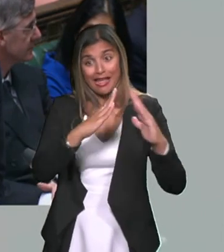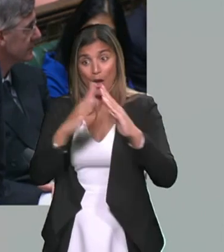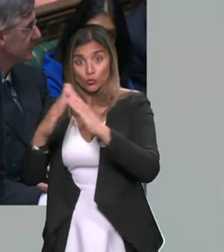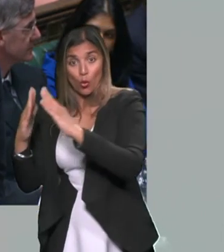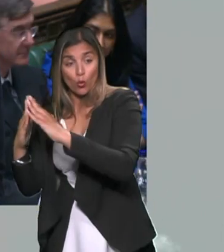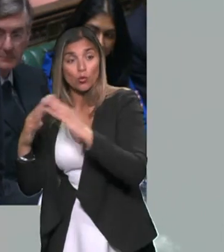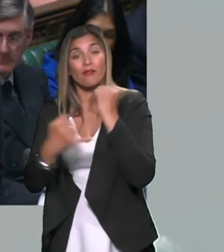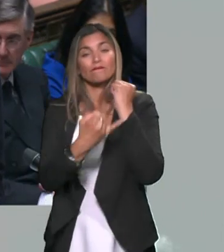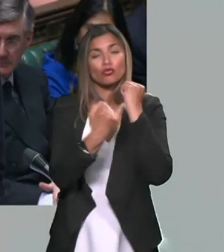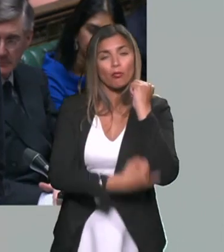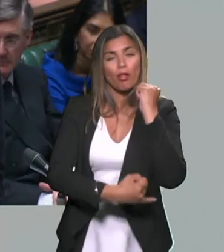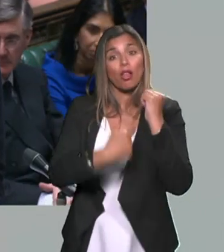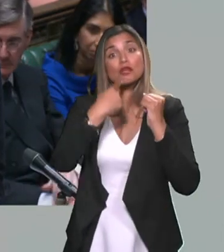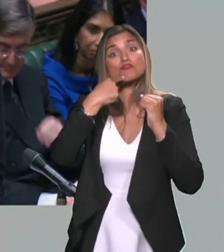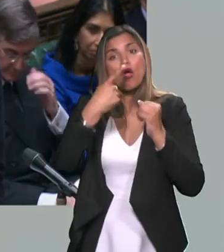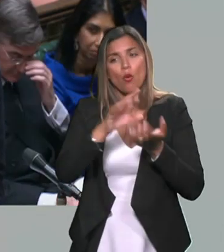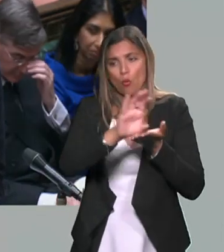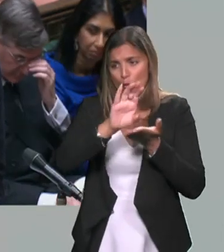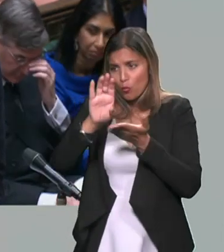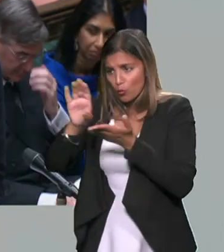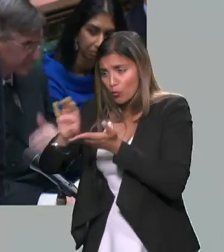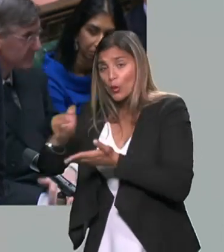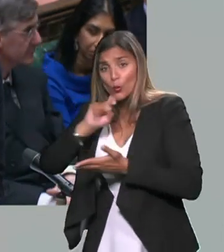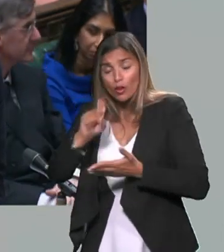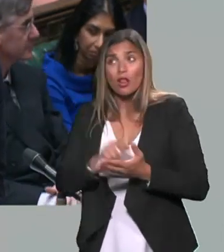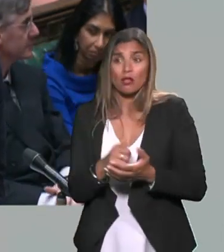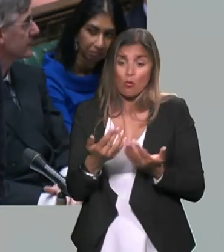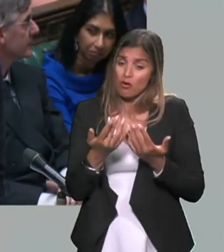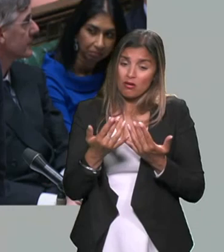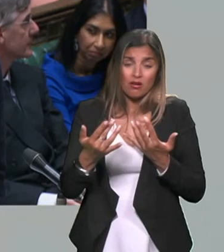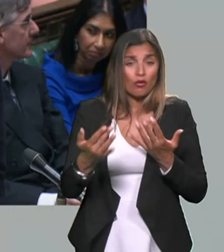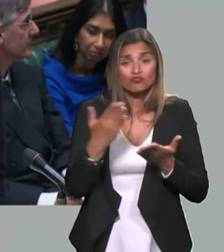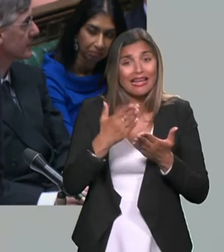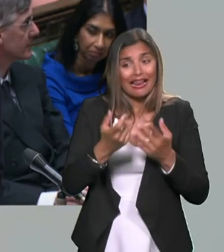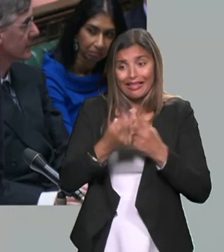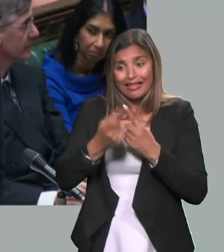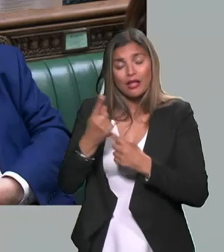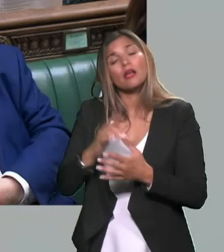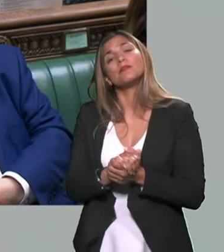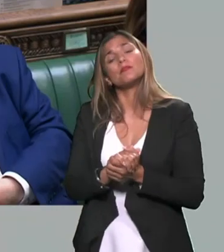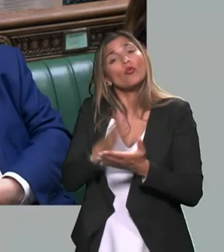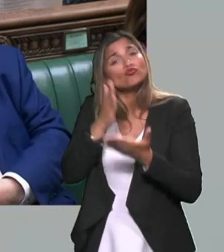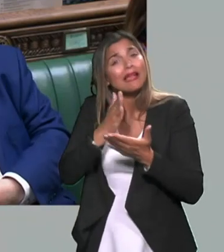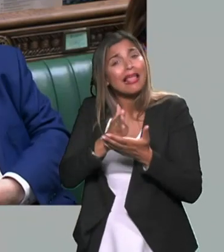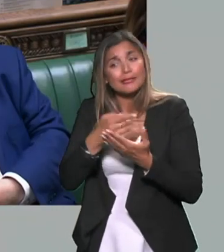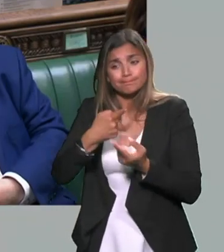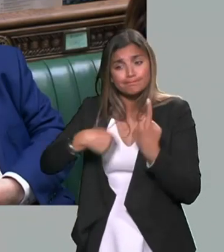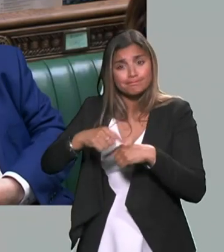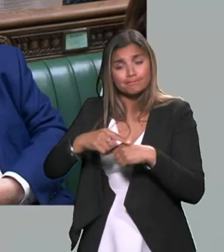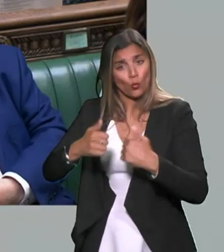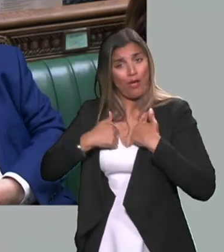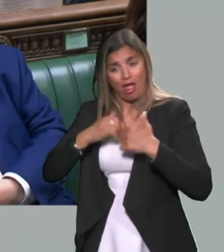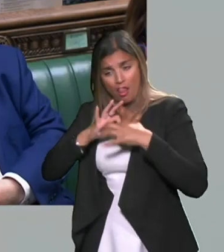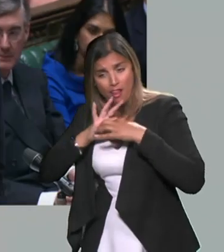tomorrow, another £326 going in. And Mr. Speaker, it's thanks to our union that